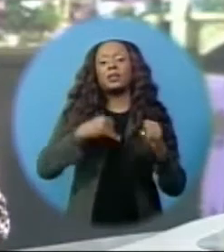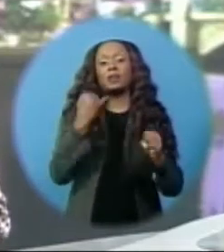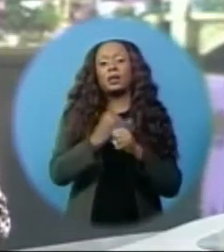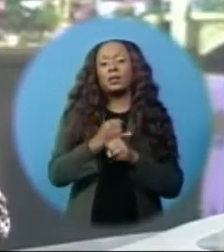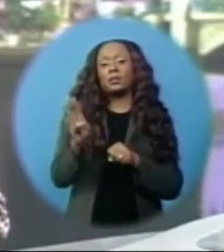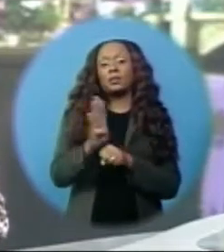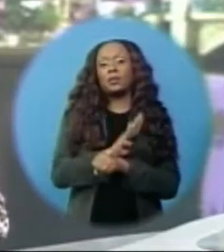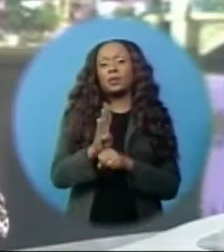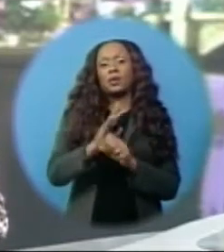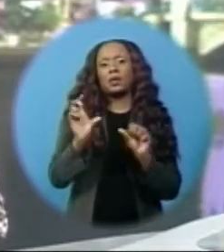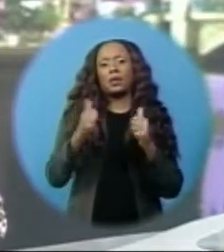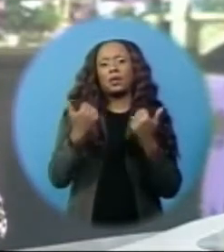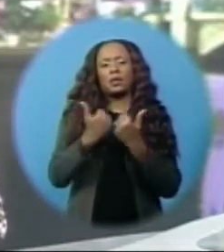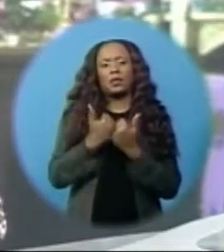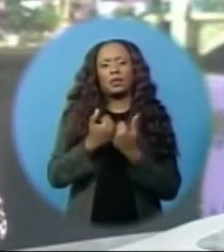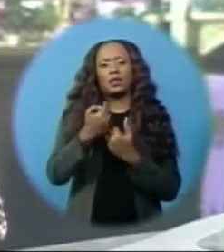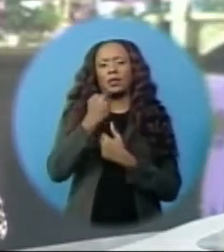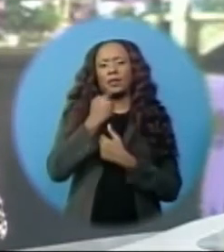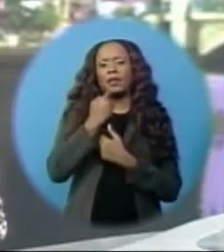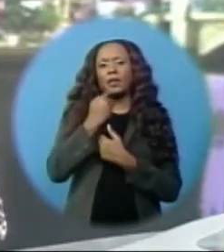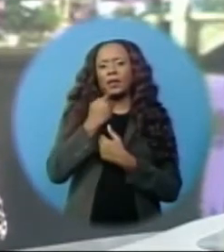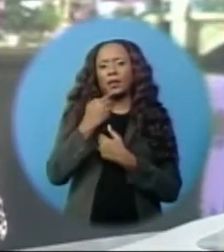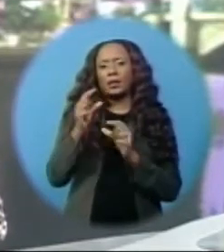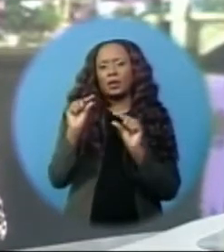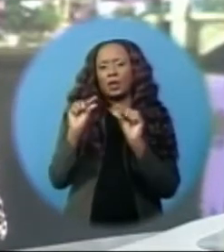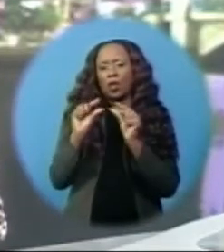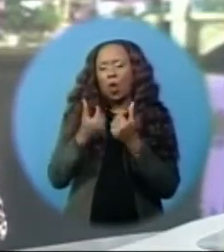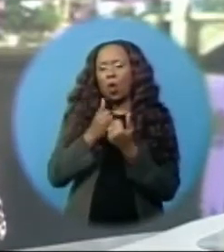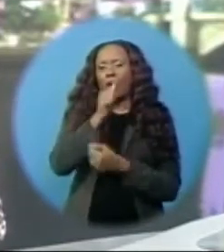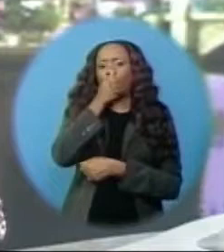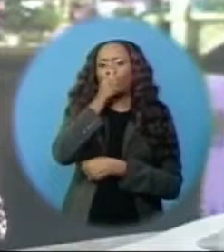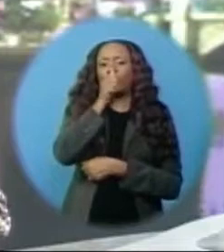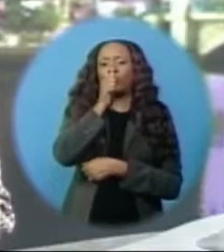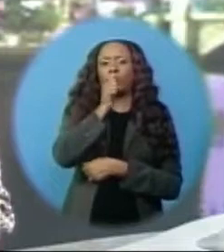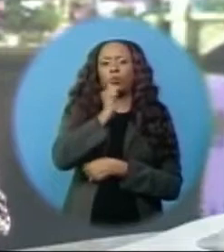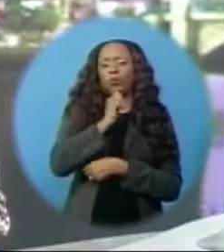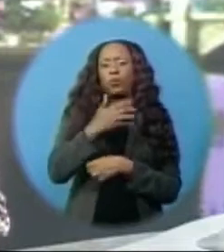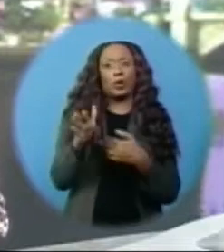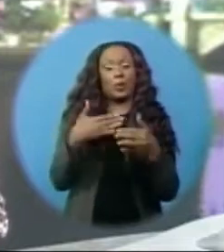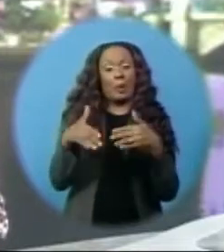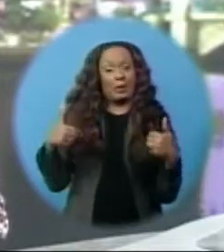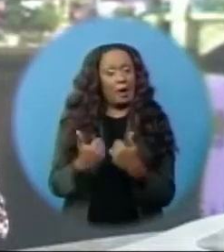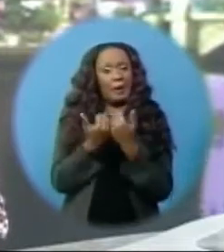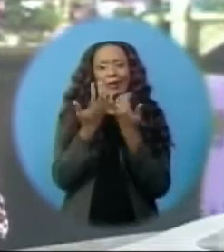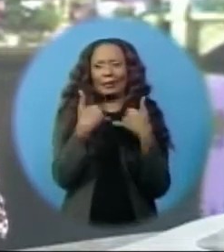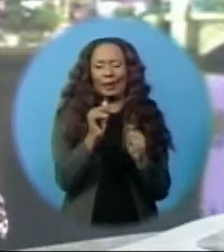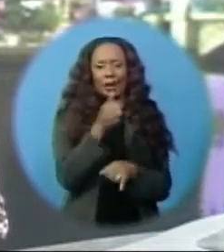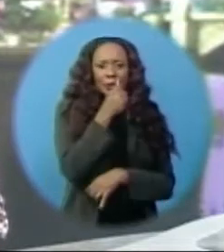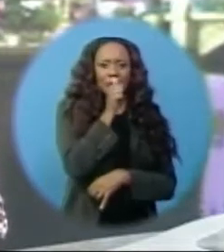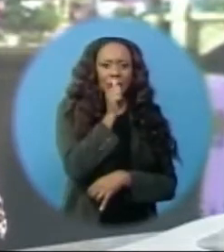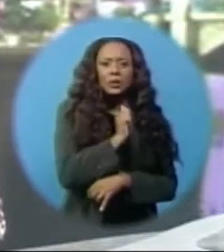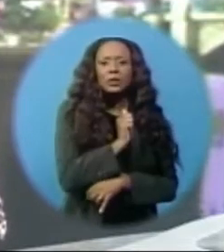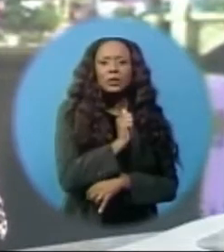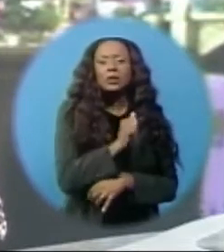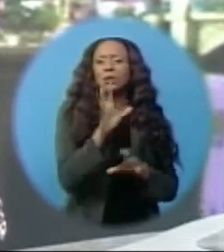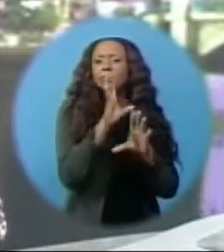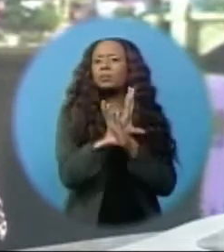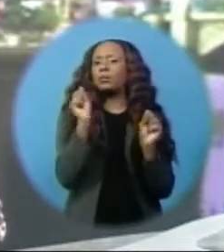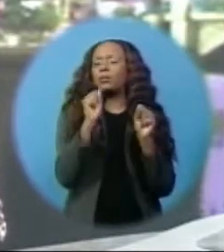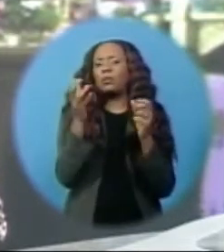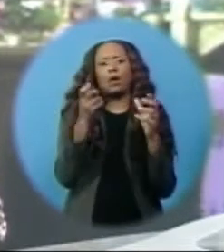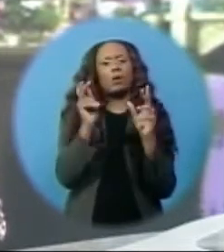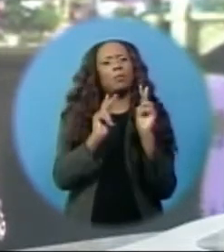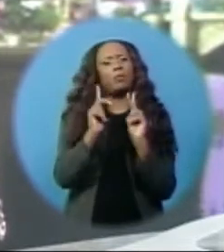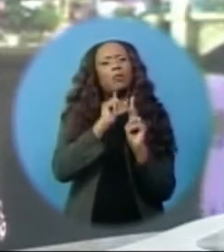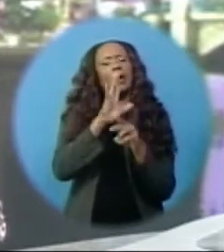Business Association says the sector is resilient despite the challenges. President Marlon Walron wants players to remain